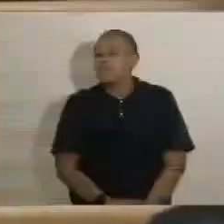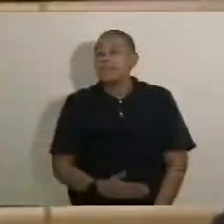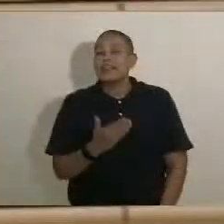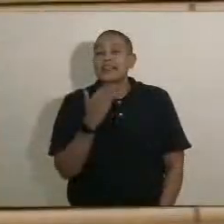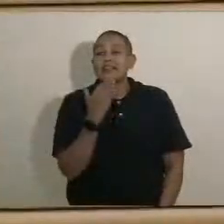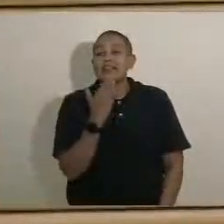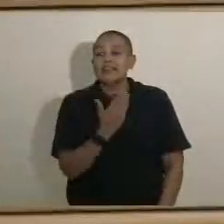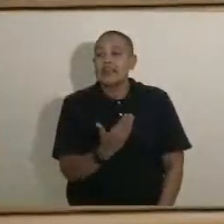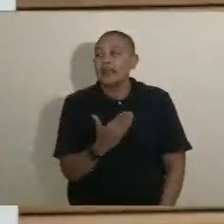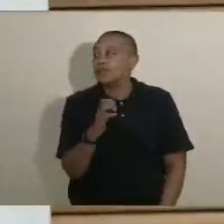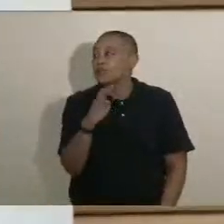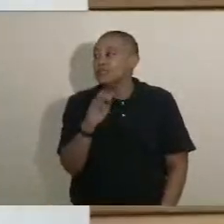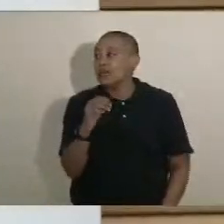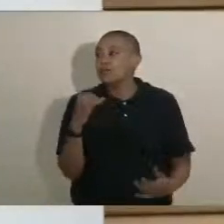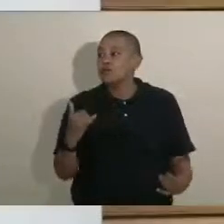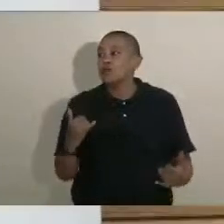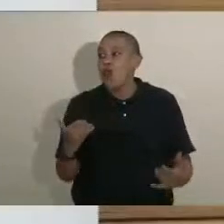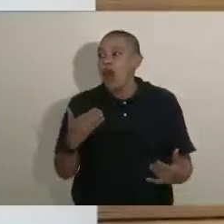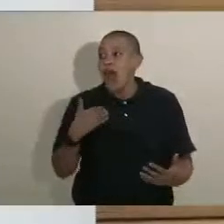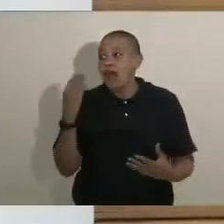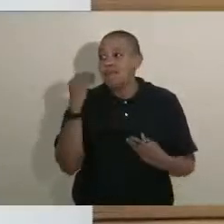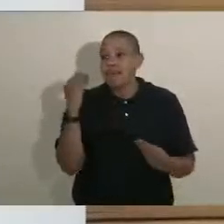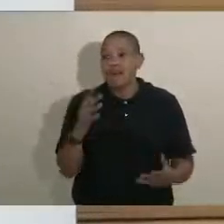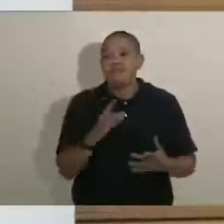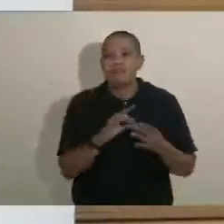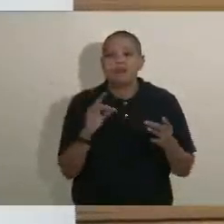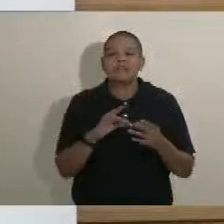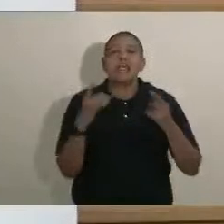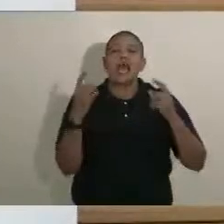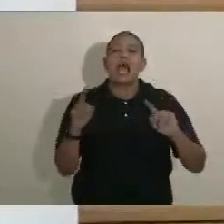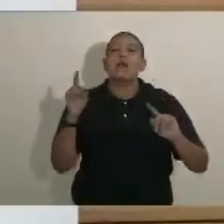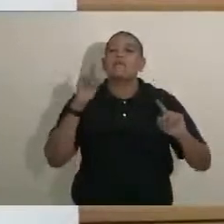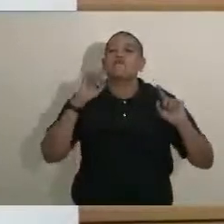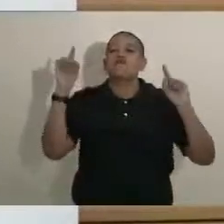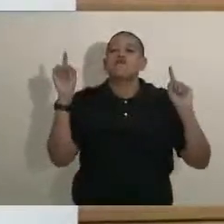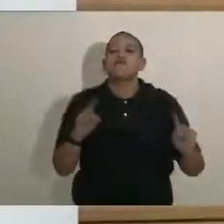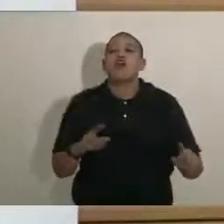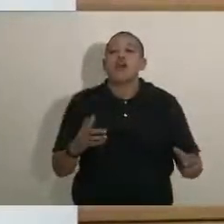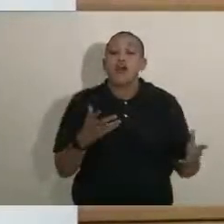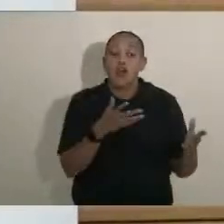CMO. So there you have it, folks, the report for,